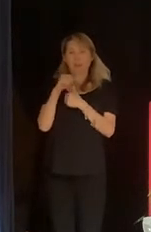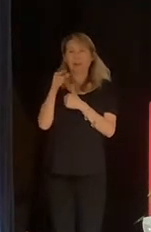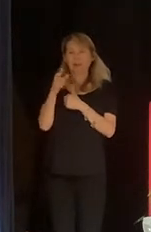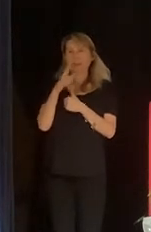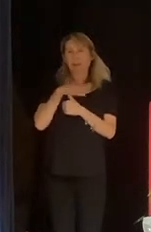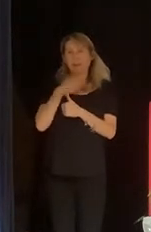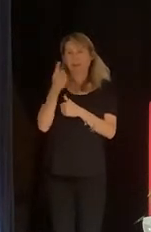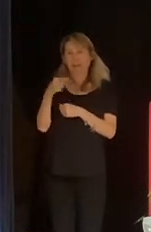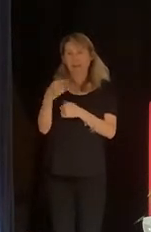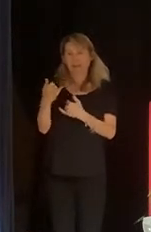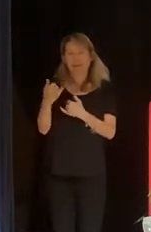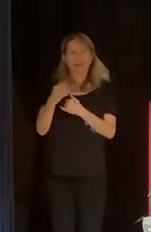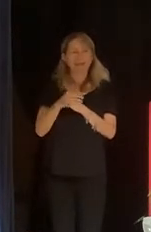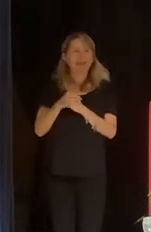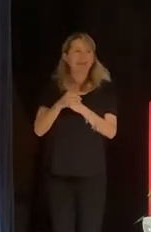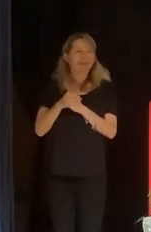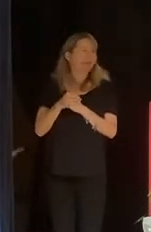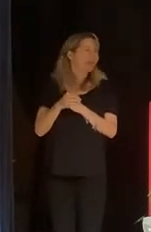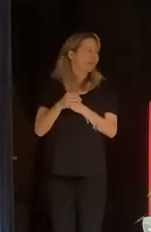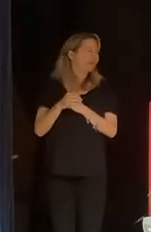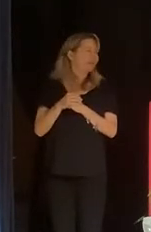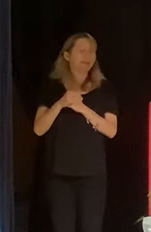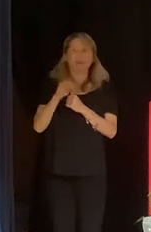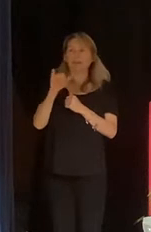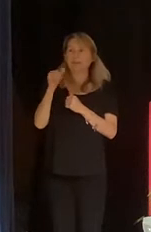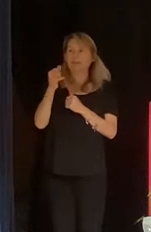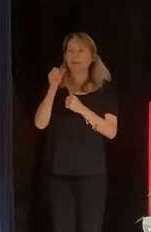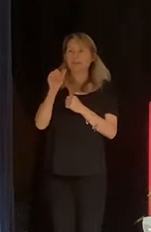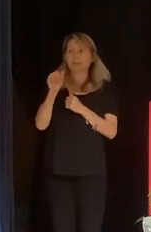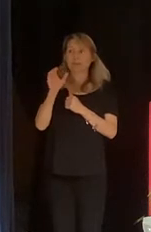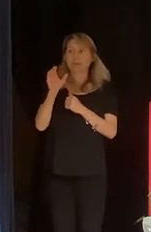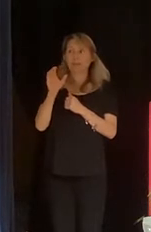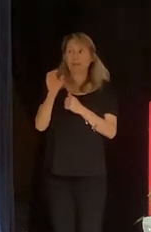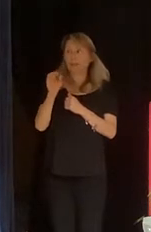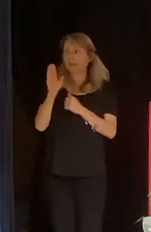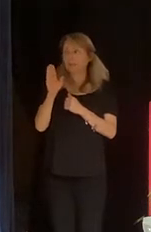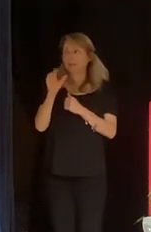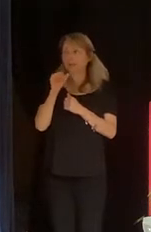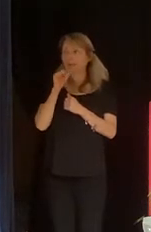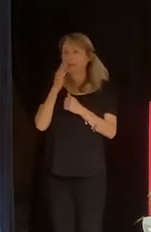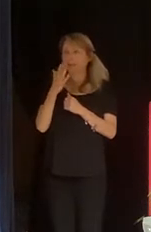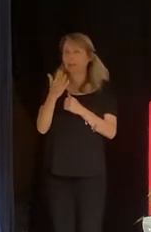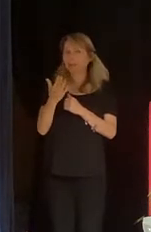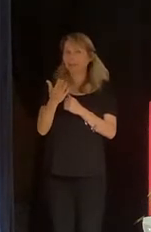here this evening. So Jacob is not here?